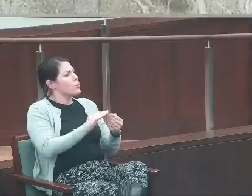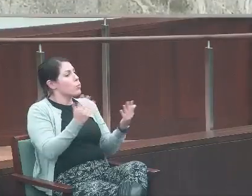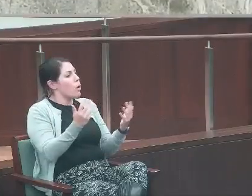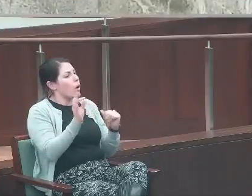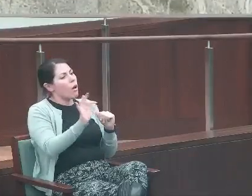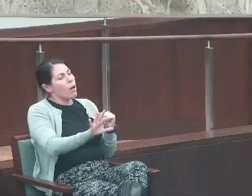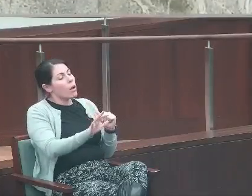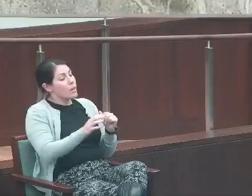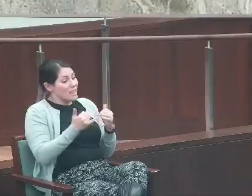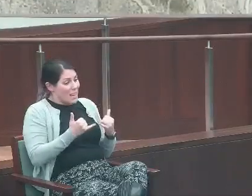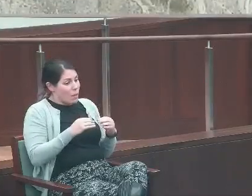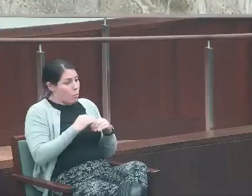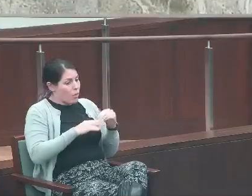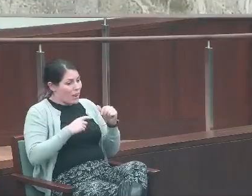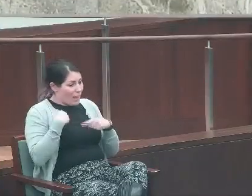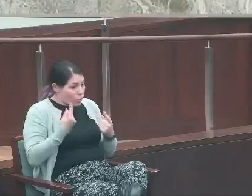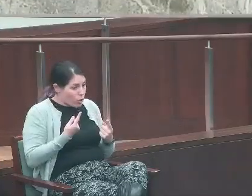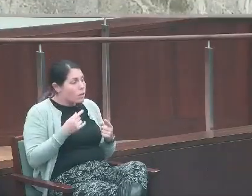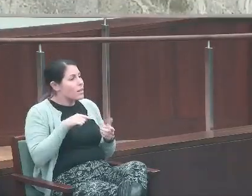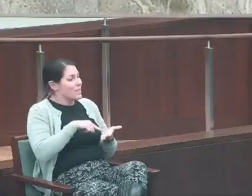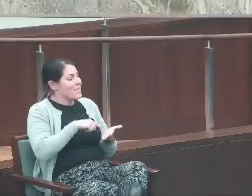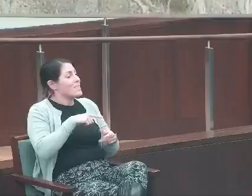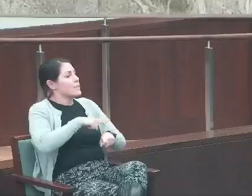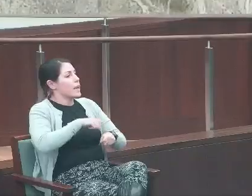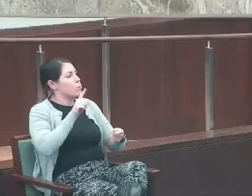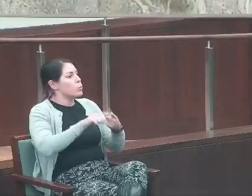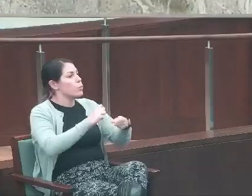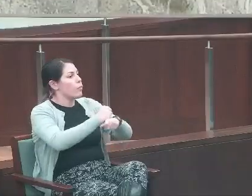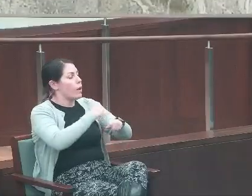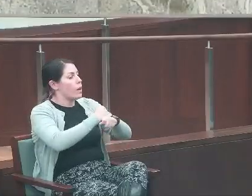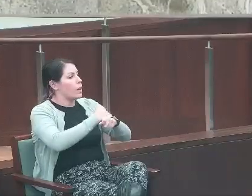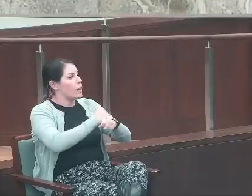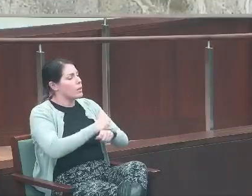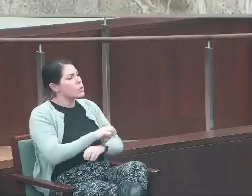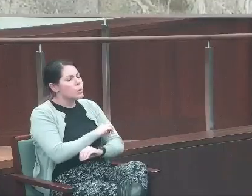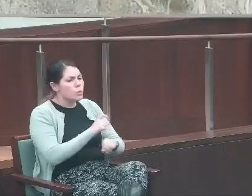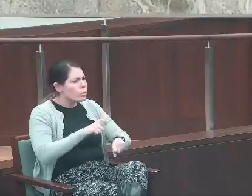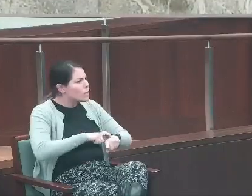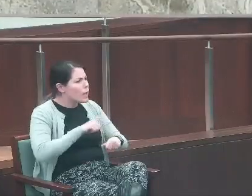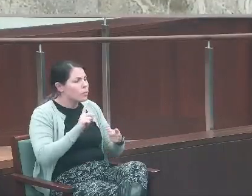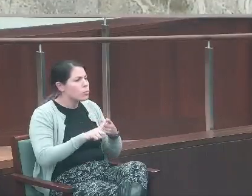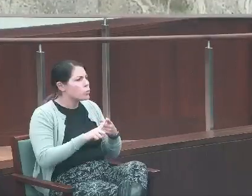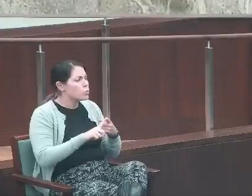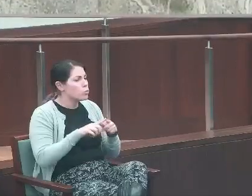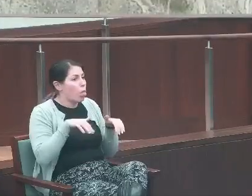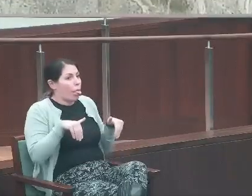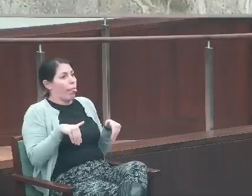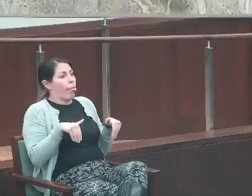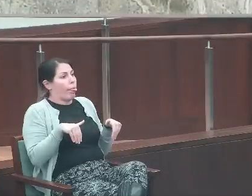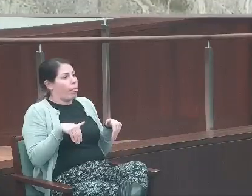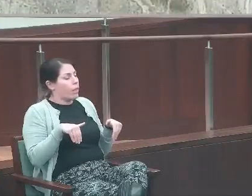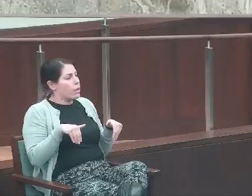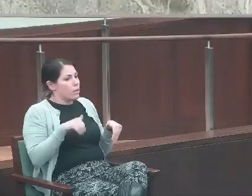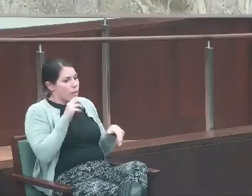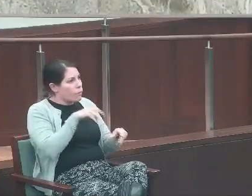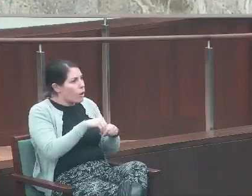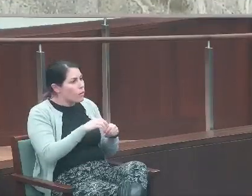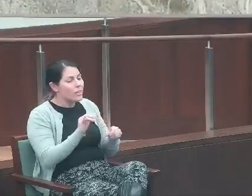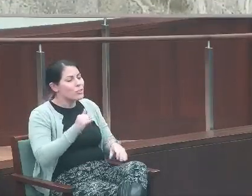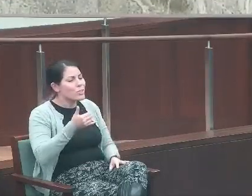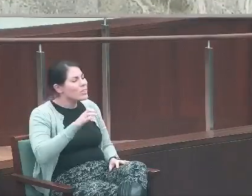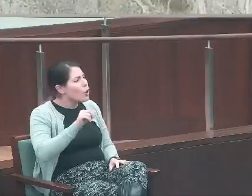that more than ever, this is a time to fight. This is no time to be a bystander. The JCRC is